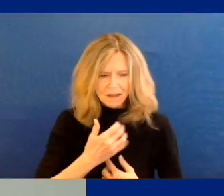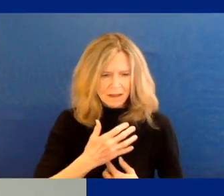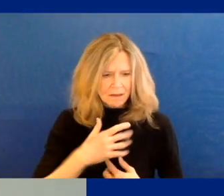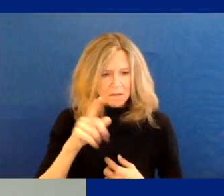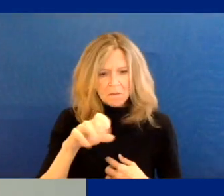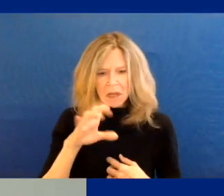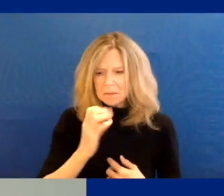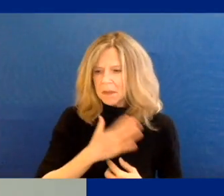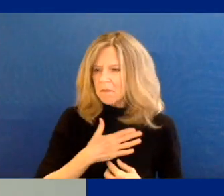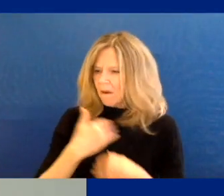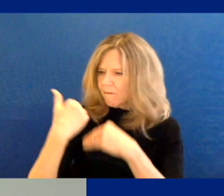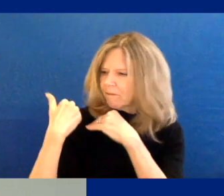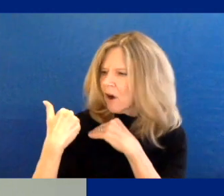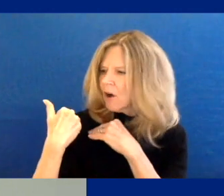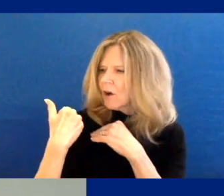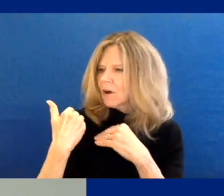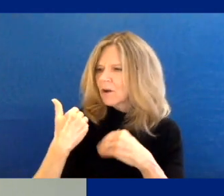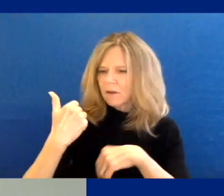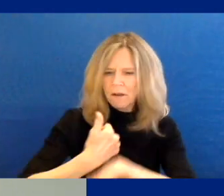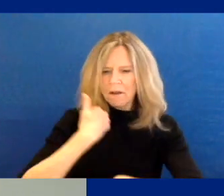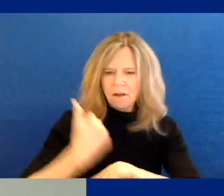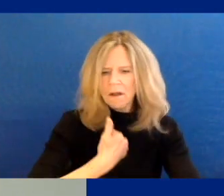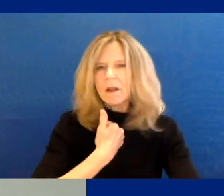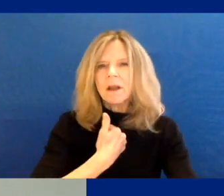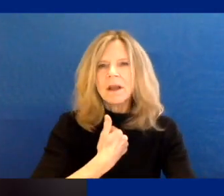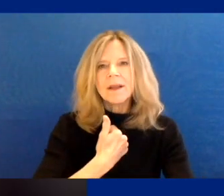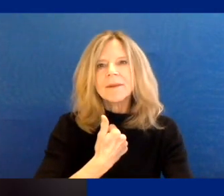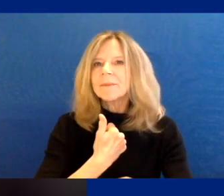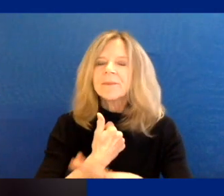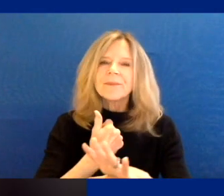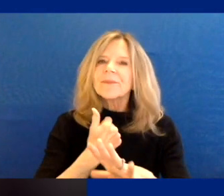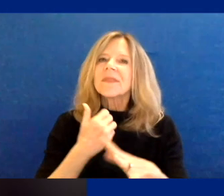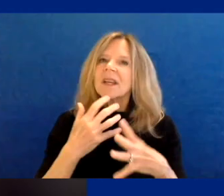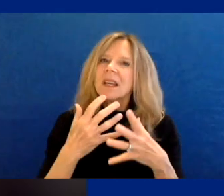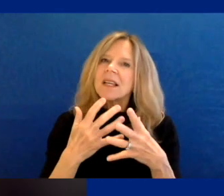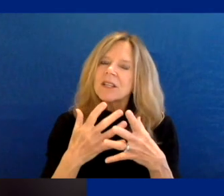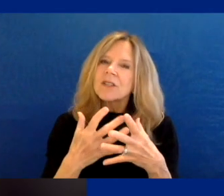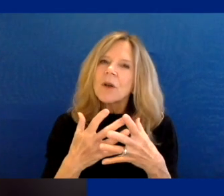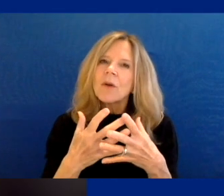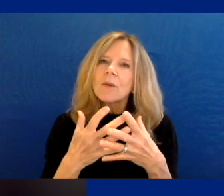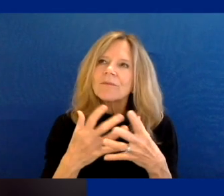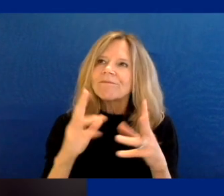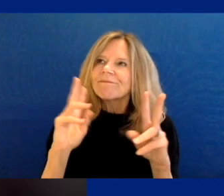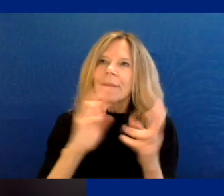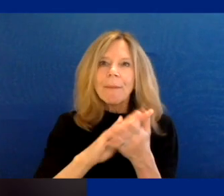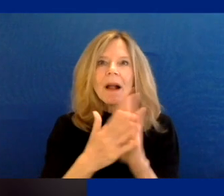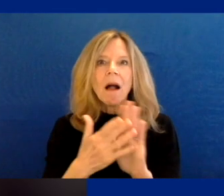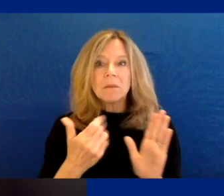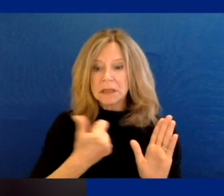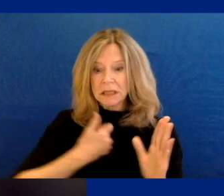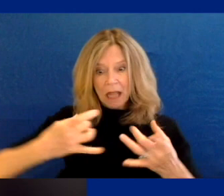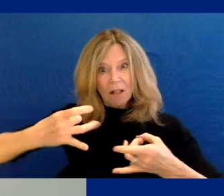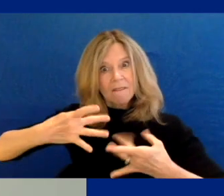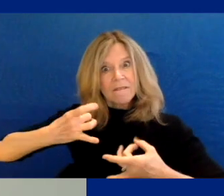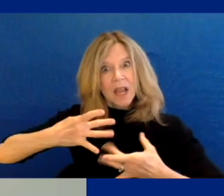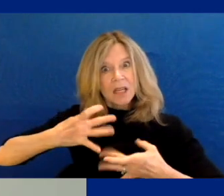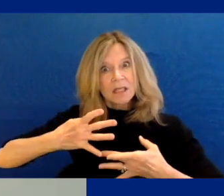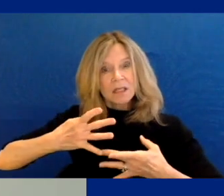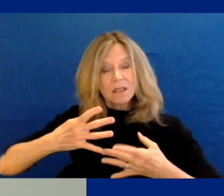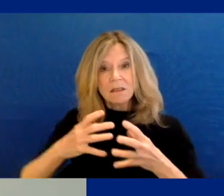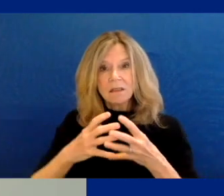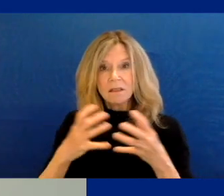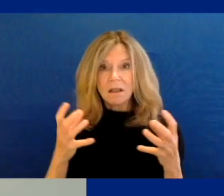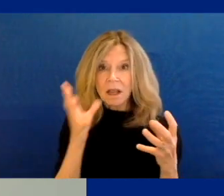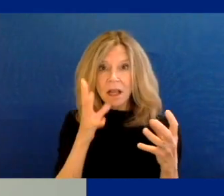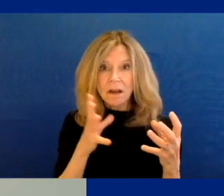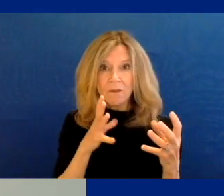as it must be my fault. So there's a lot of reflexive self-hate that I think a lot